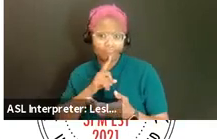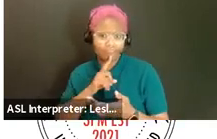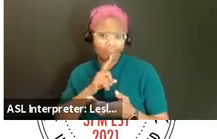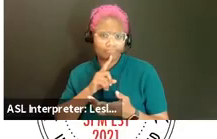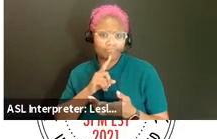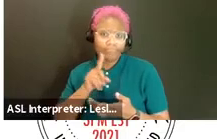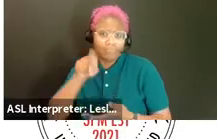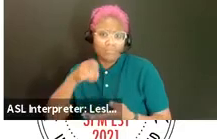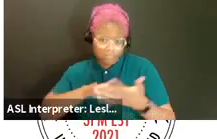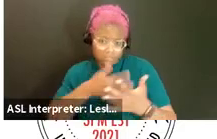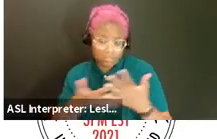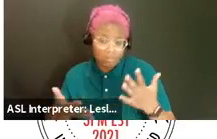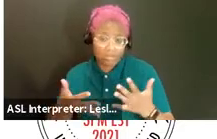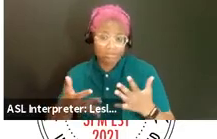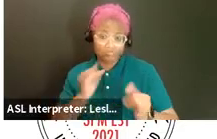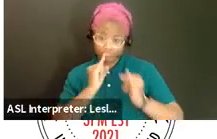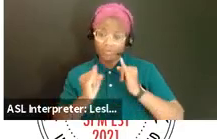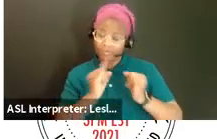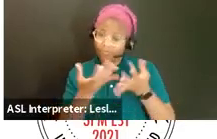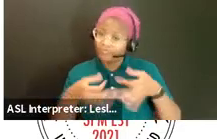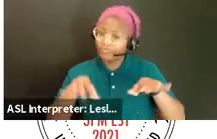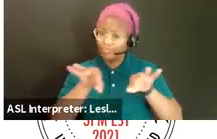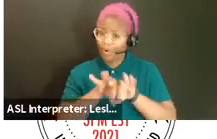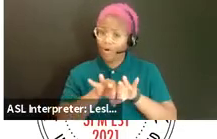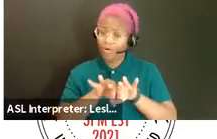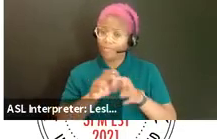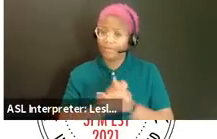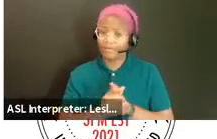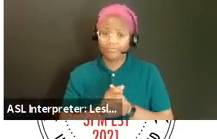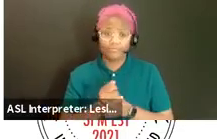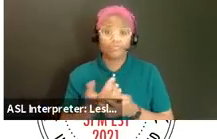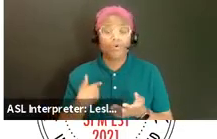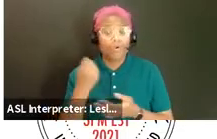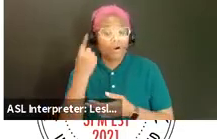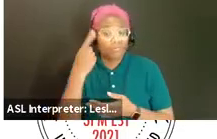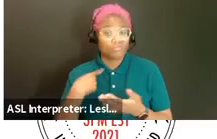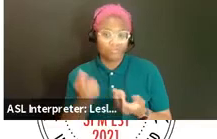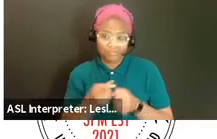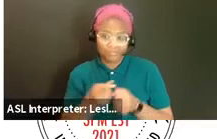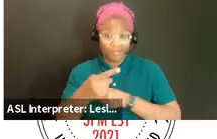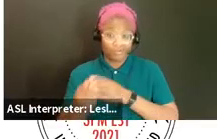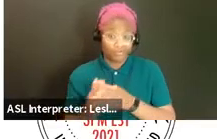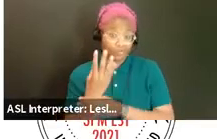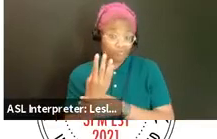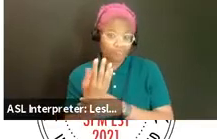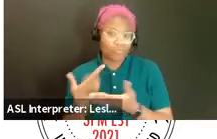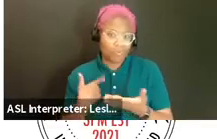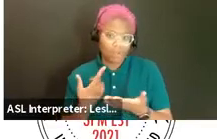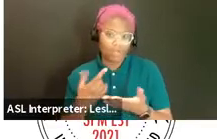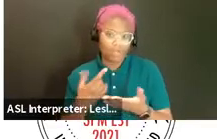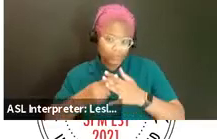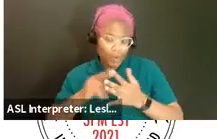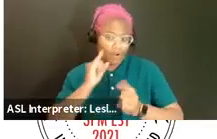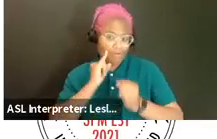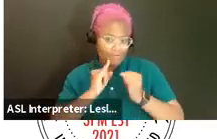on the calendar, even if the first available date is spring 2022. And then you need to be in contact